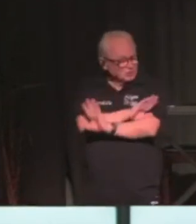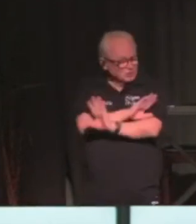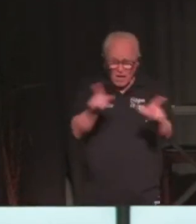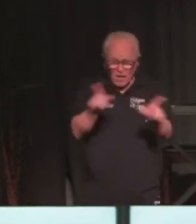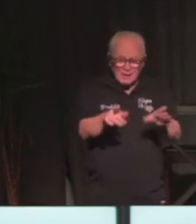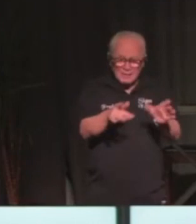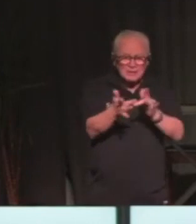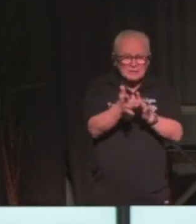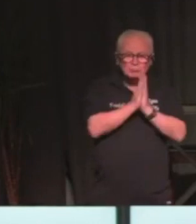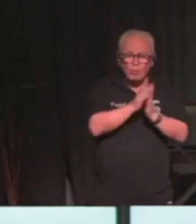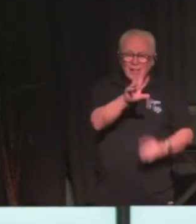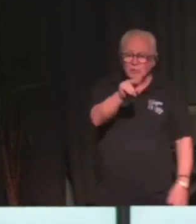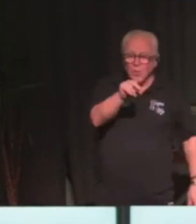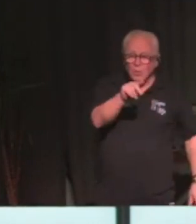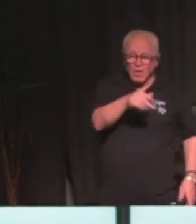pray.